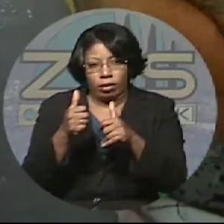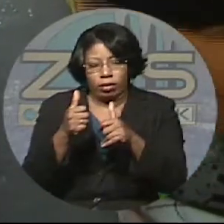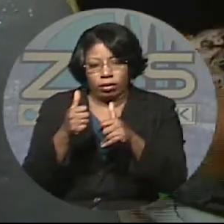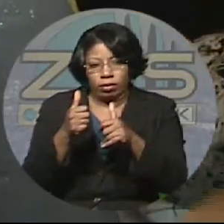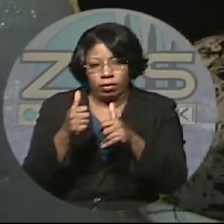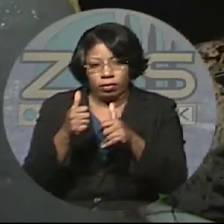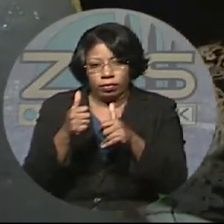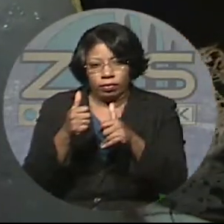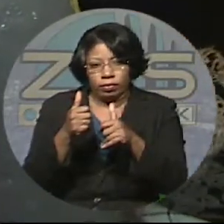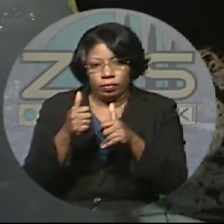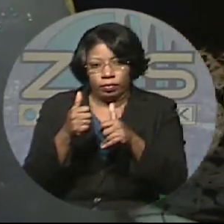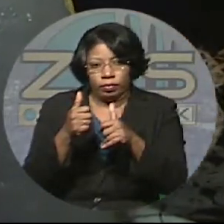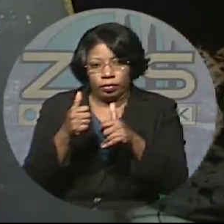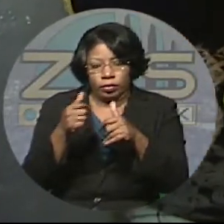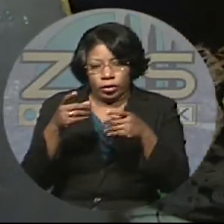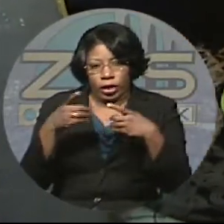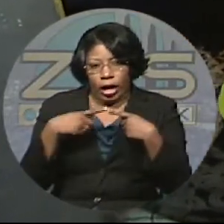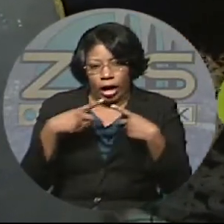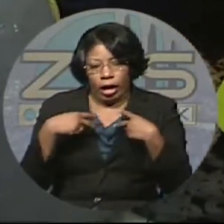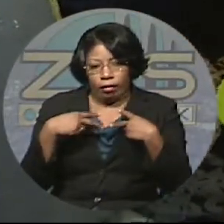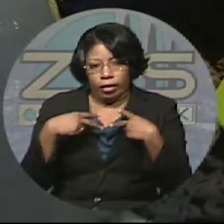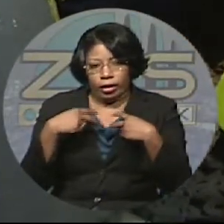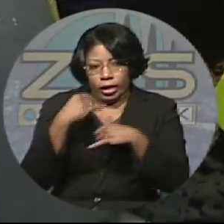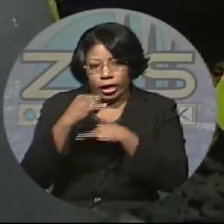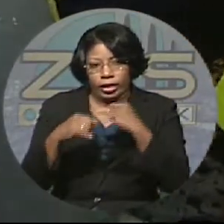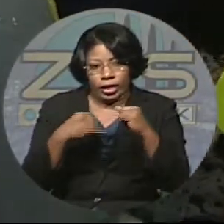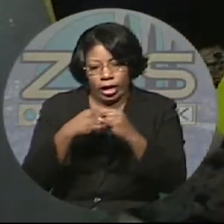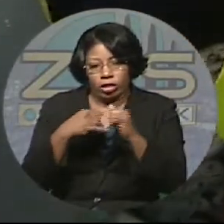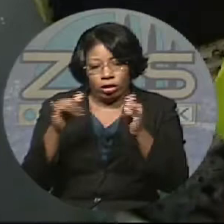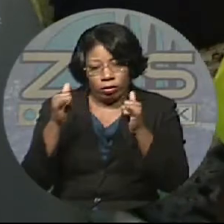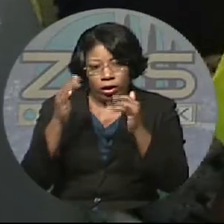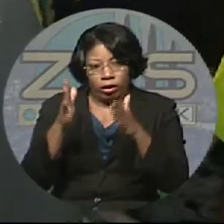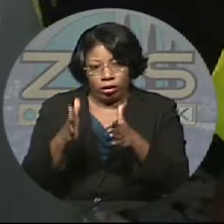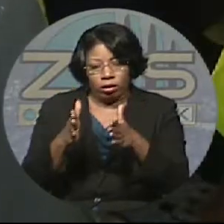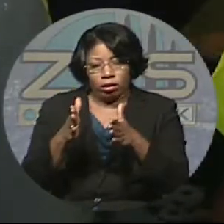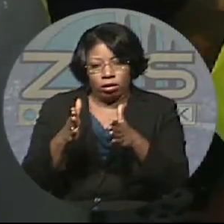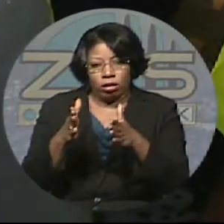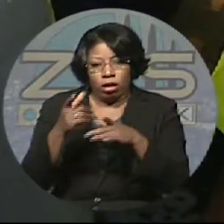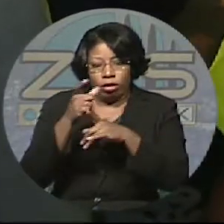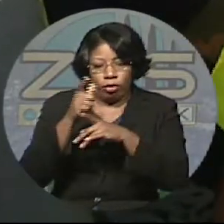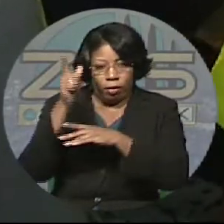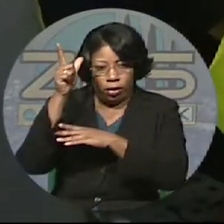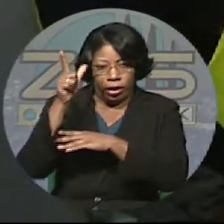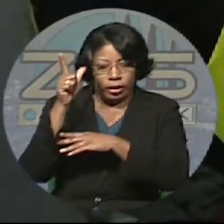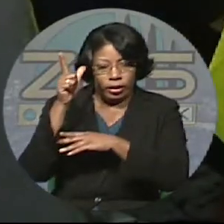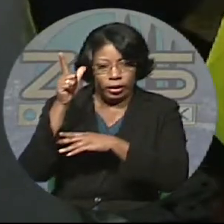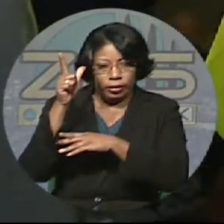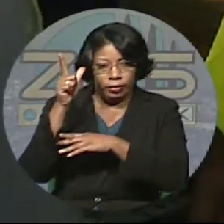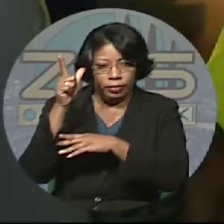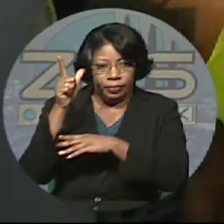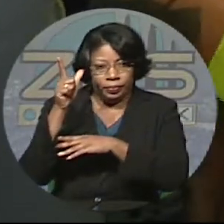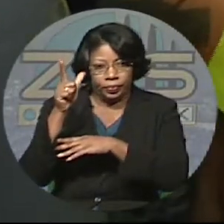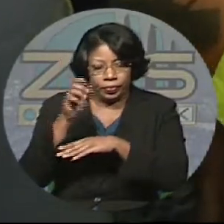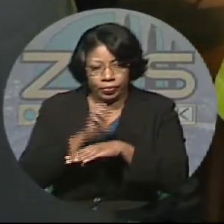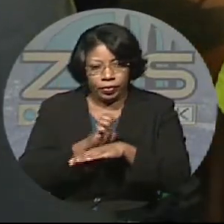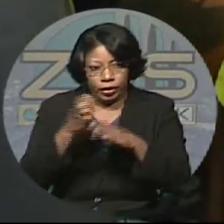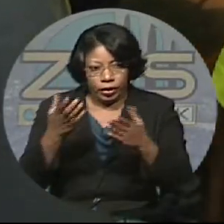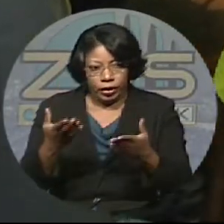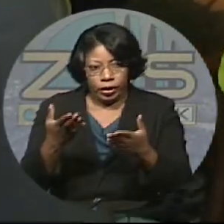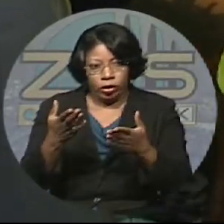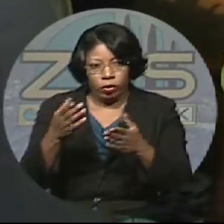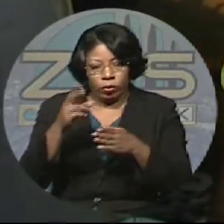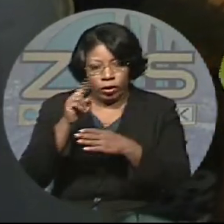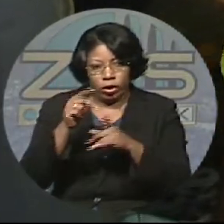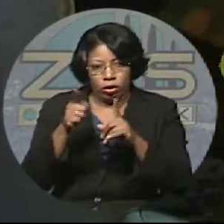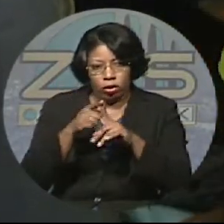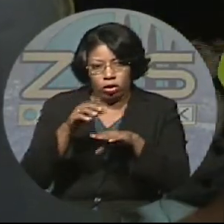game. Having the international players like out of London, out of England in the Premier League, but we need to slow